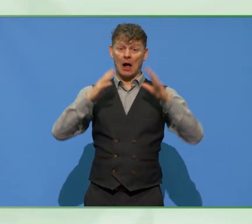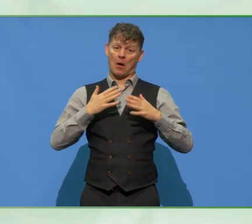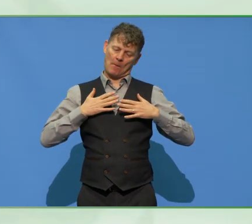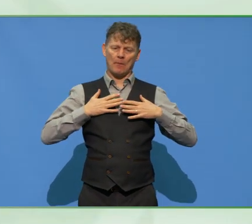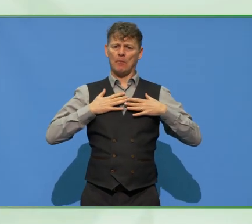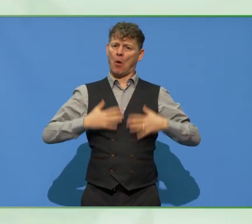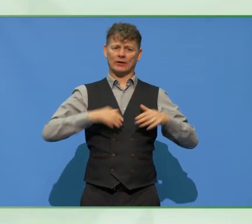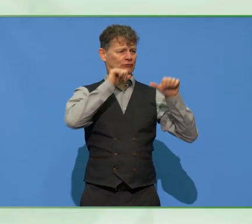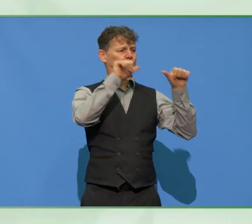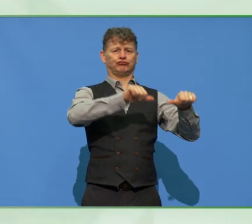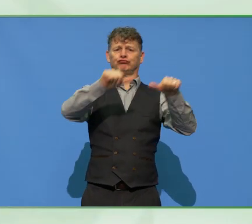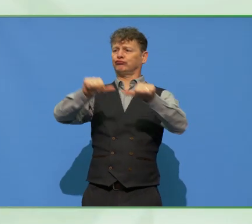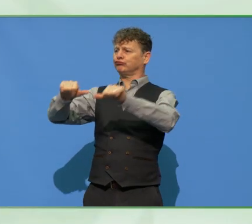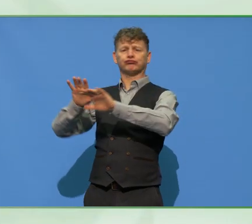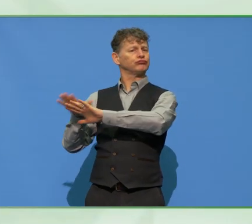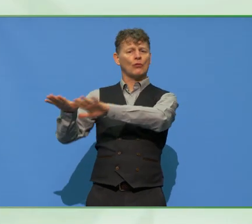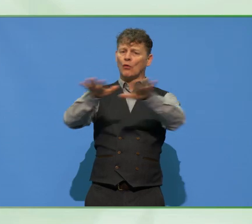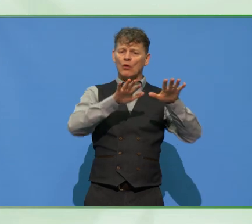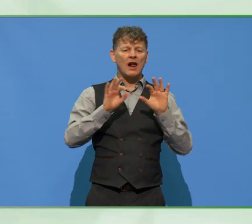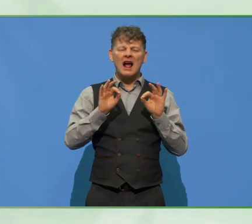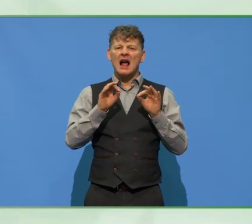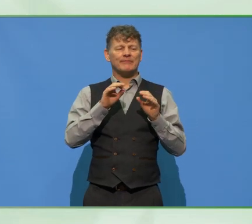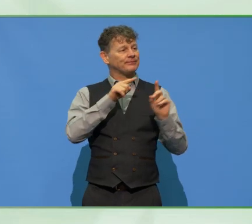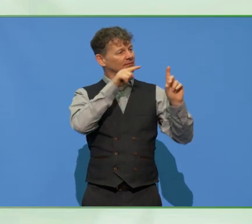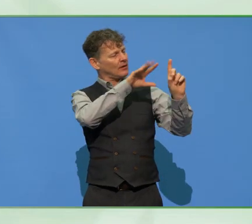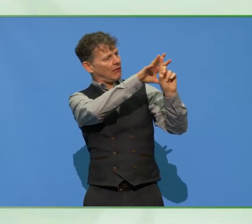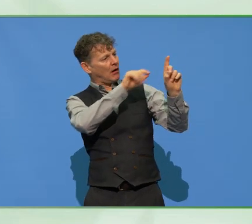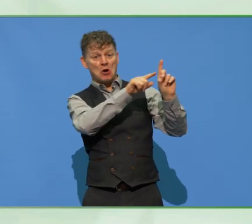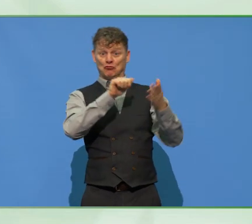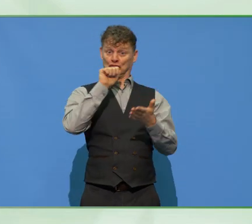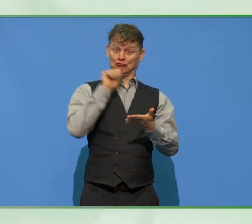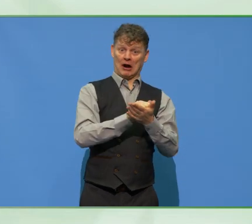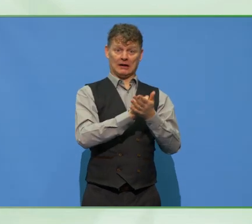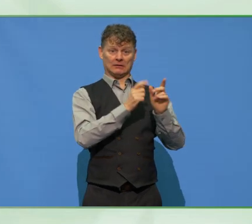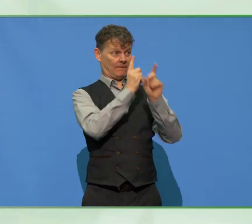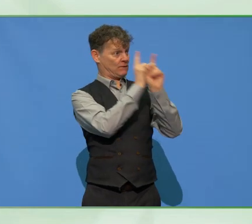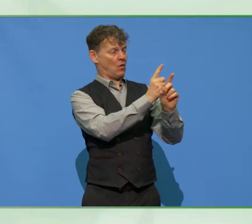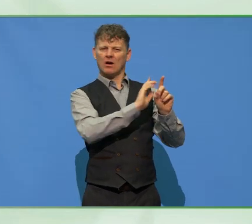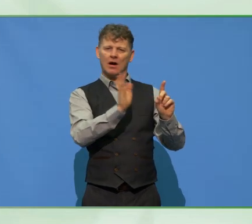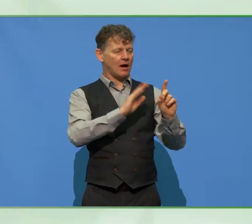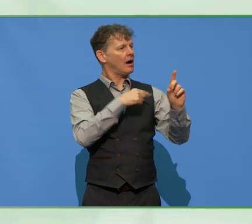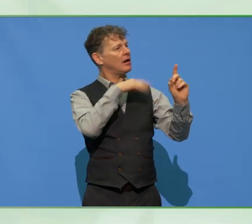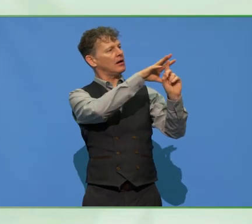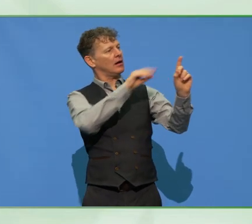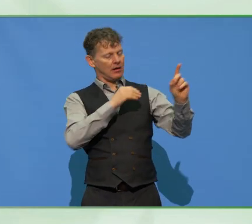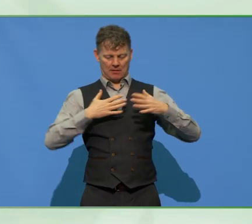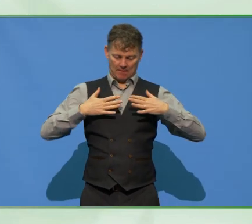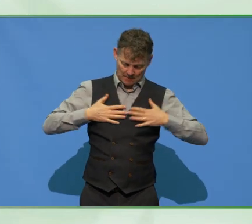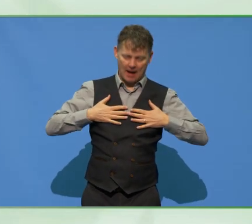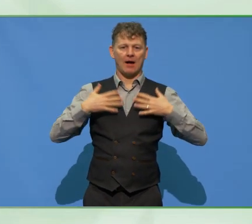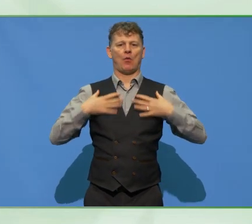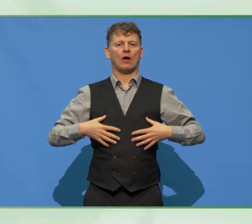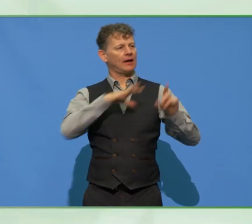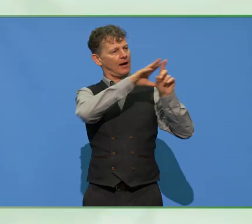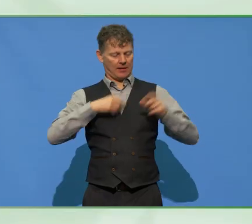right, but really, it's all about meeting where your body is right now. So wherever you